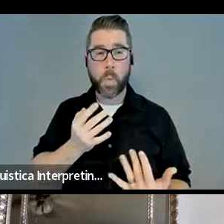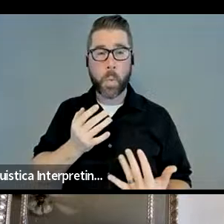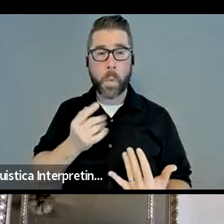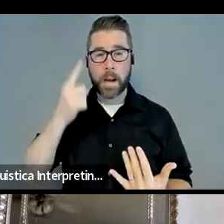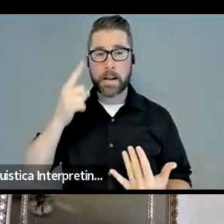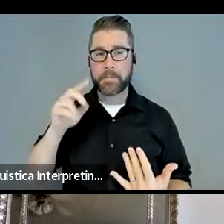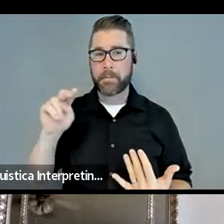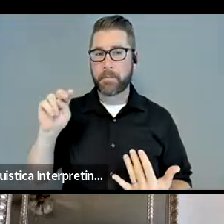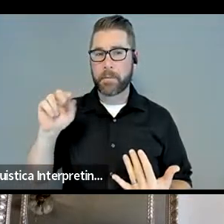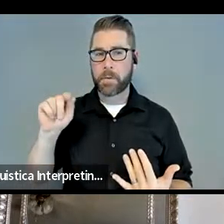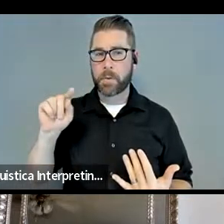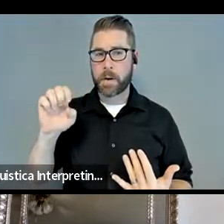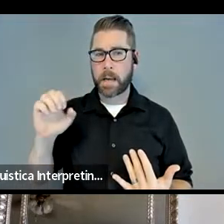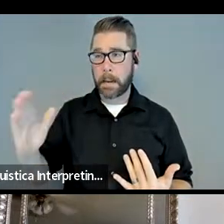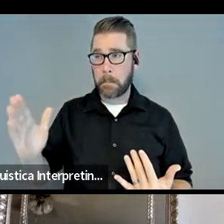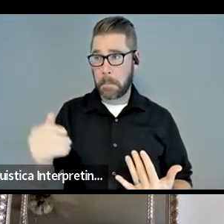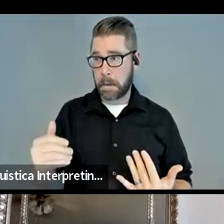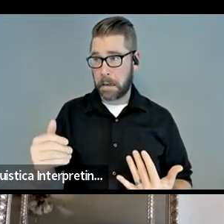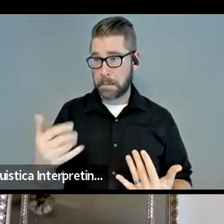Still not seeing Nate.